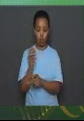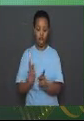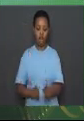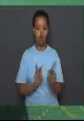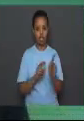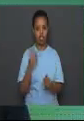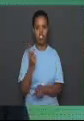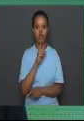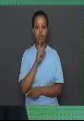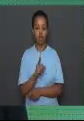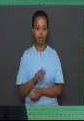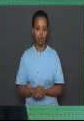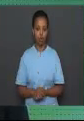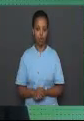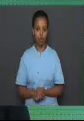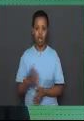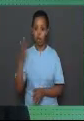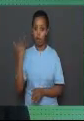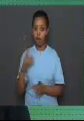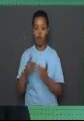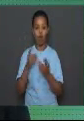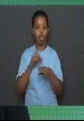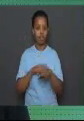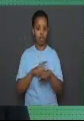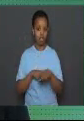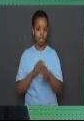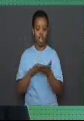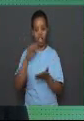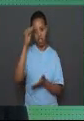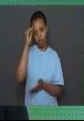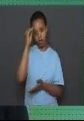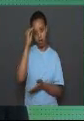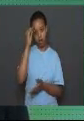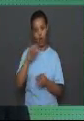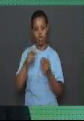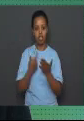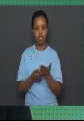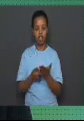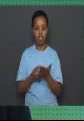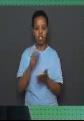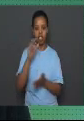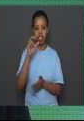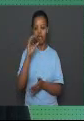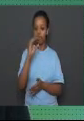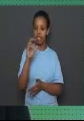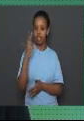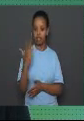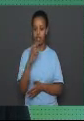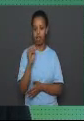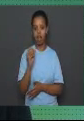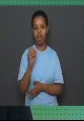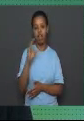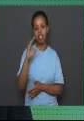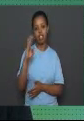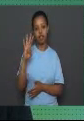photosynthesis. In the last lesson, we learned about C3 and